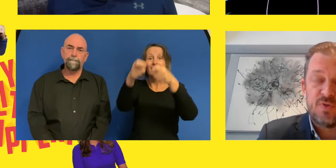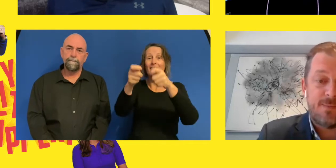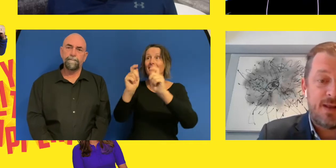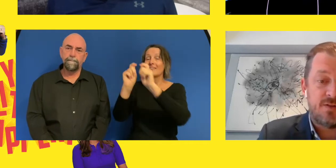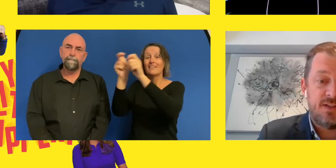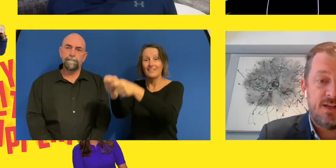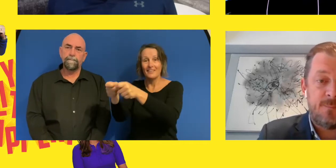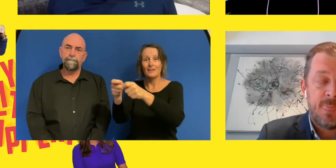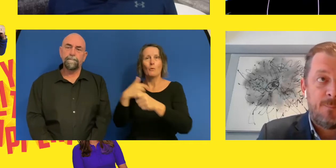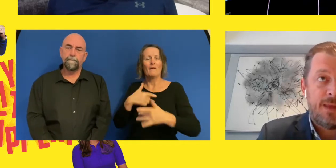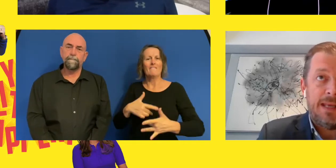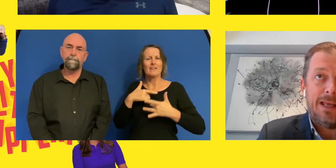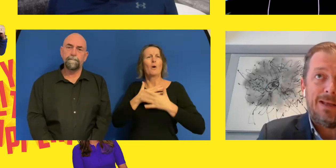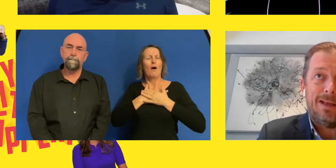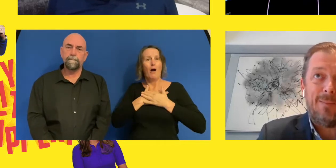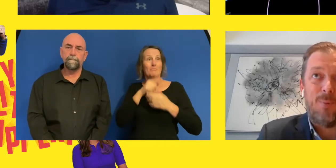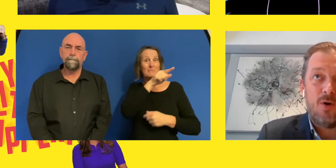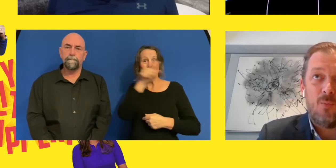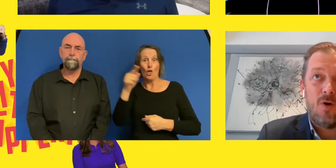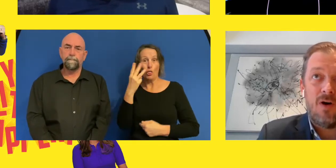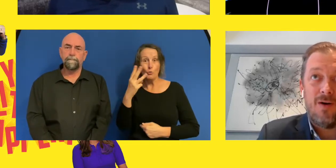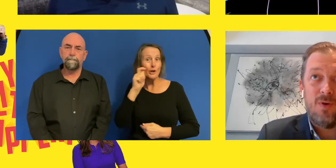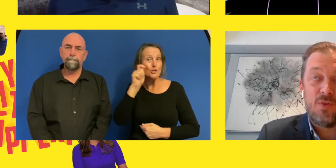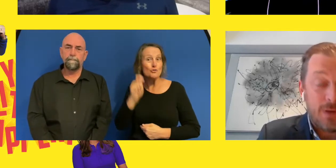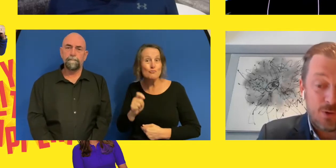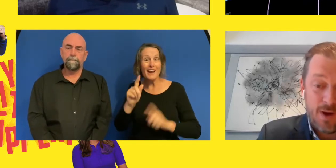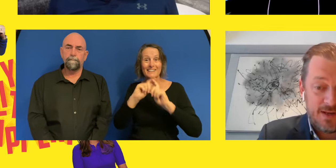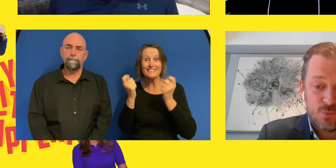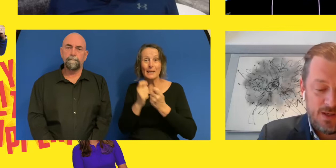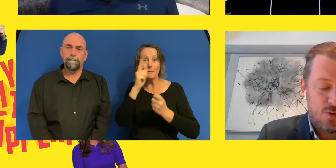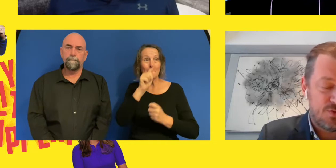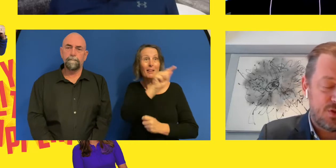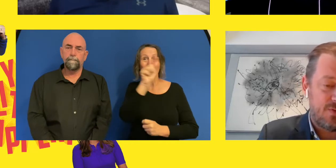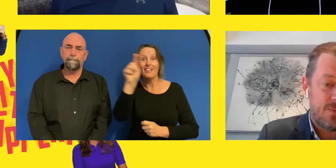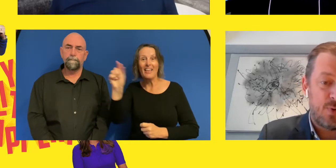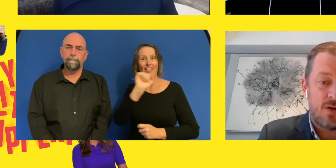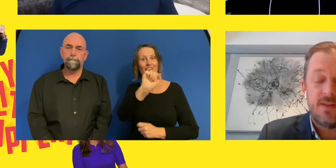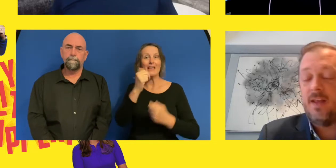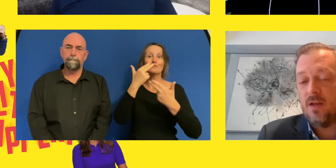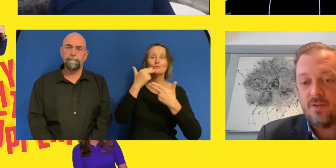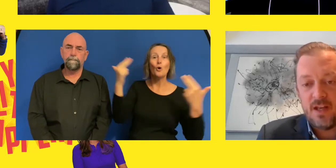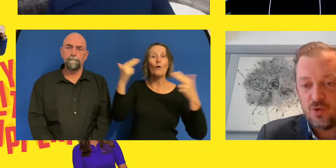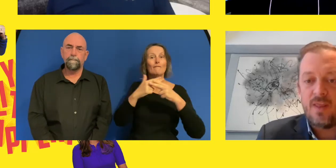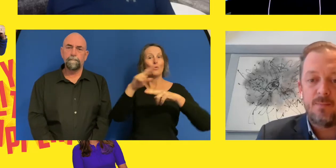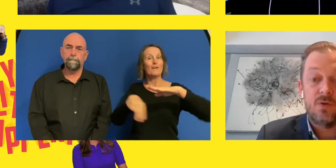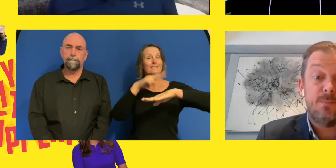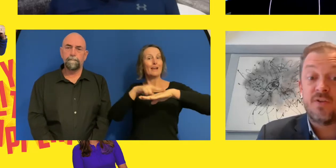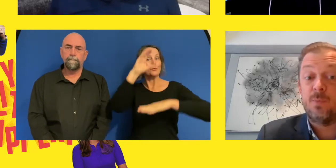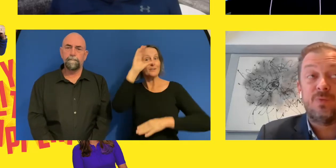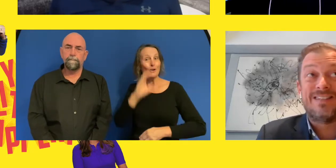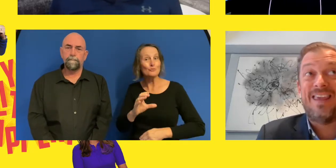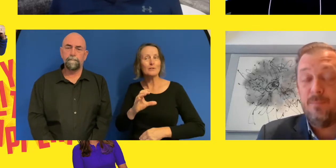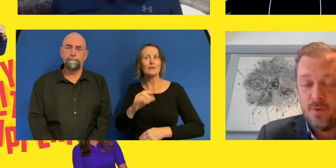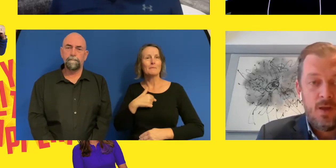to present medals in a podium with 3 Ukrainians winning gold, silver, and bronze, and then you have the national anthem. So it's